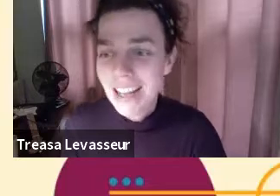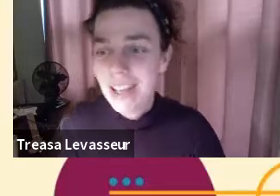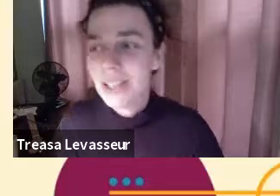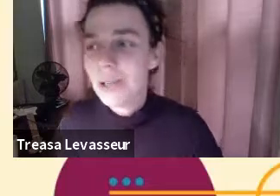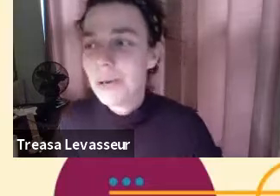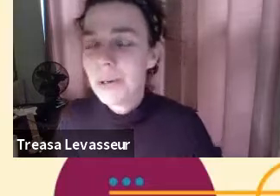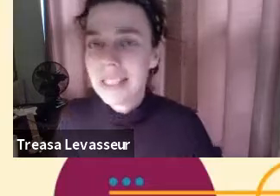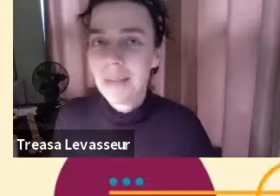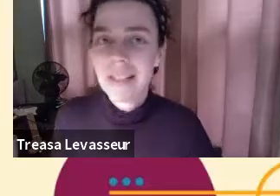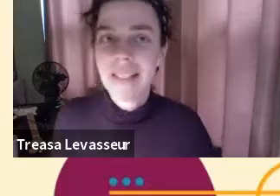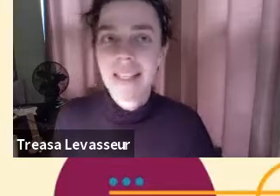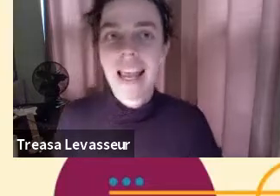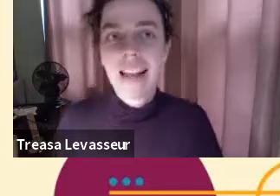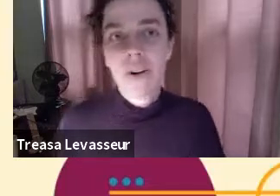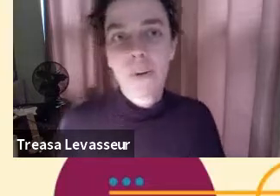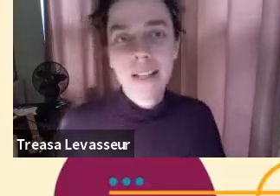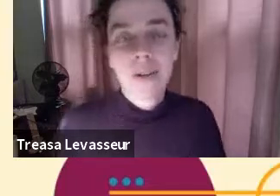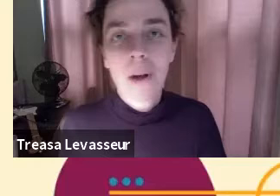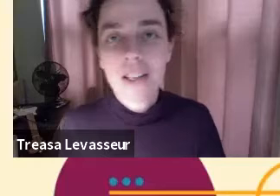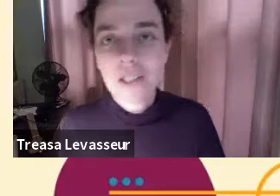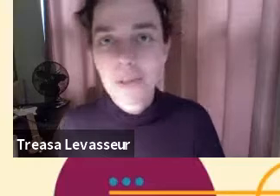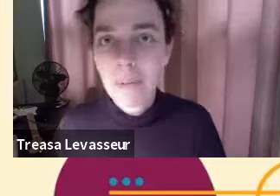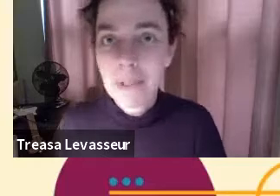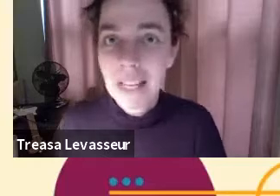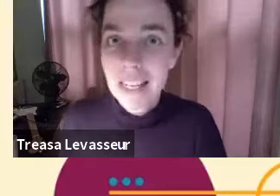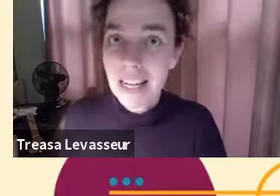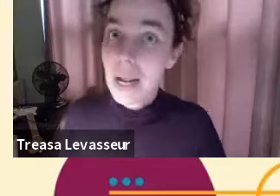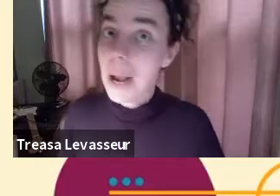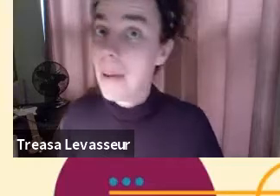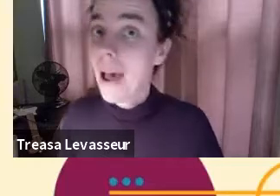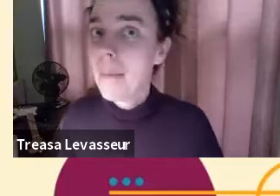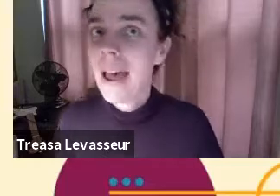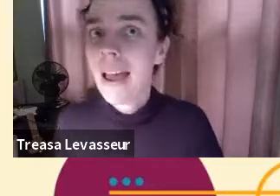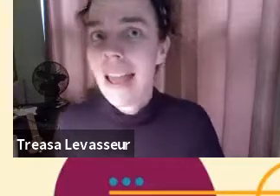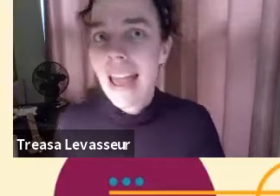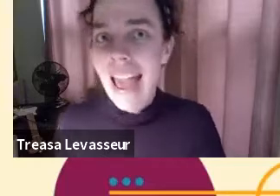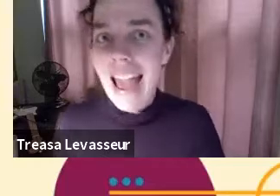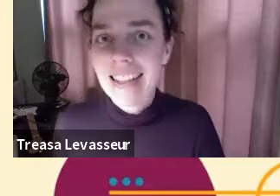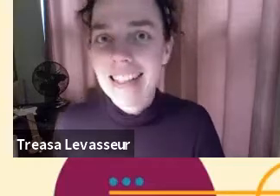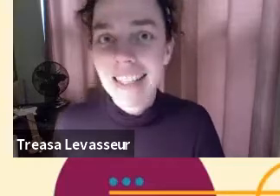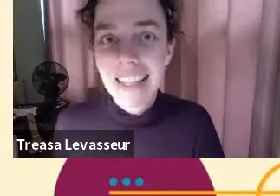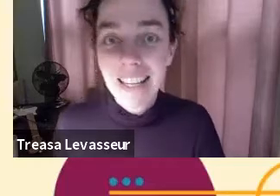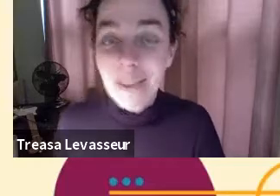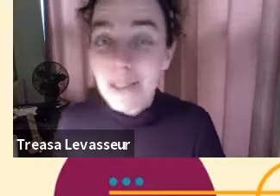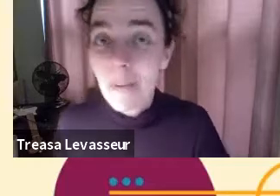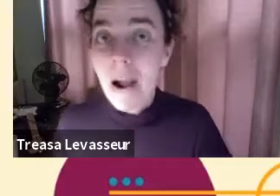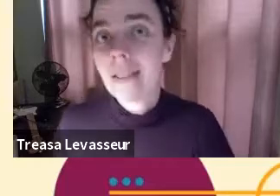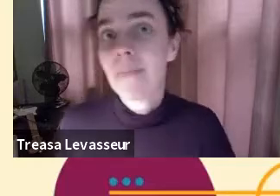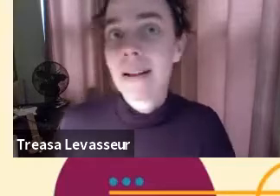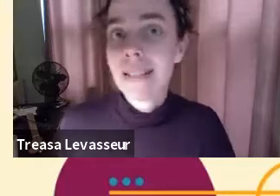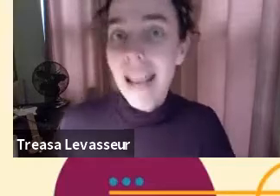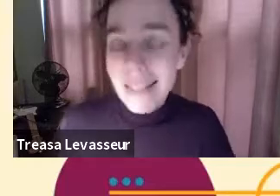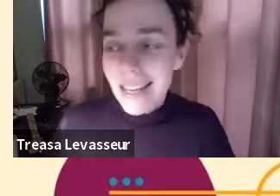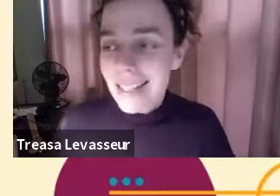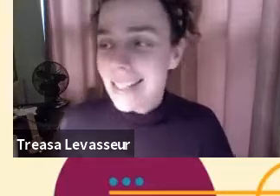captioning, to Chris Kaminsky and Crandall Rogers representing NAPAMA, and Celia Hughes from